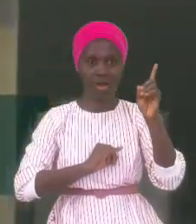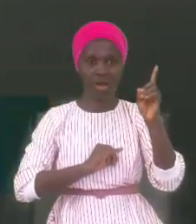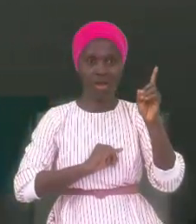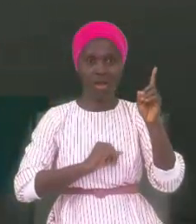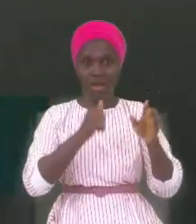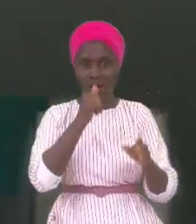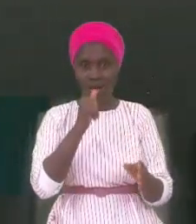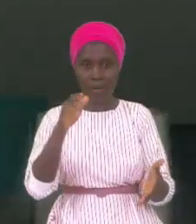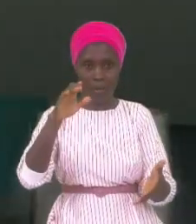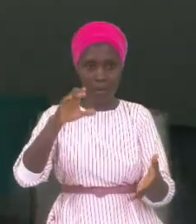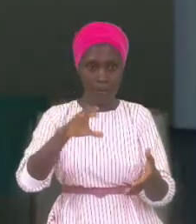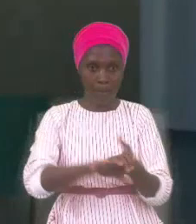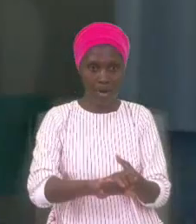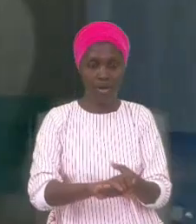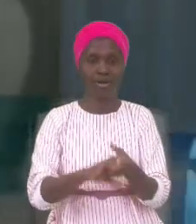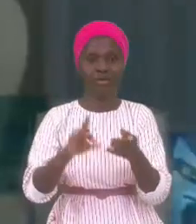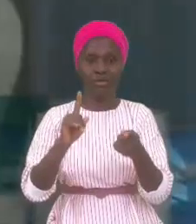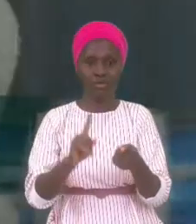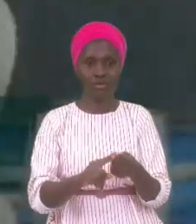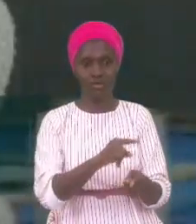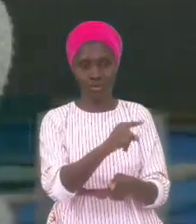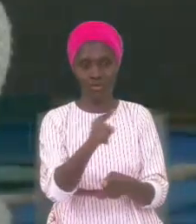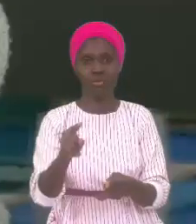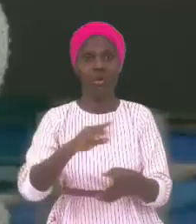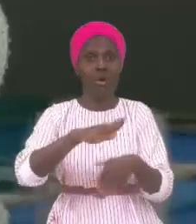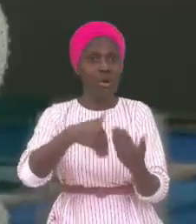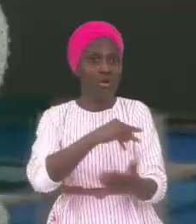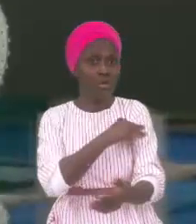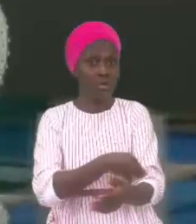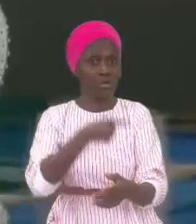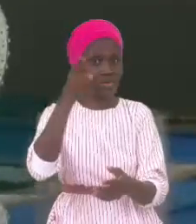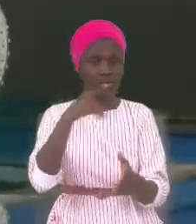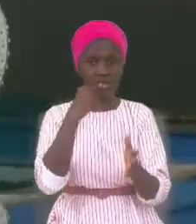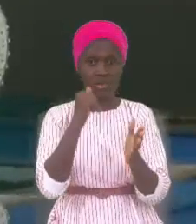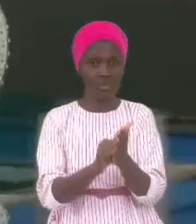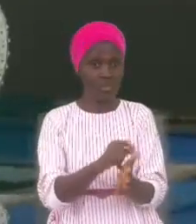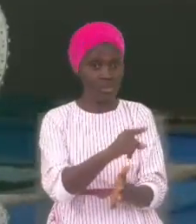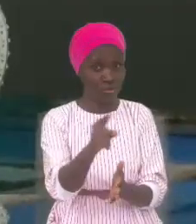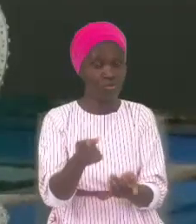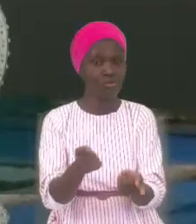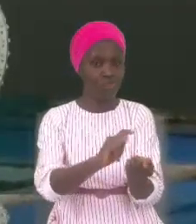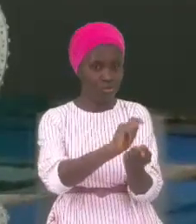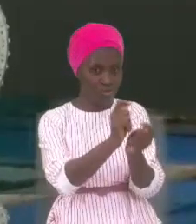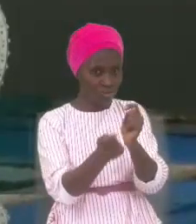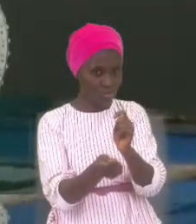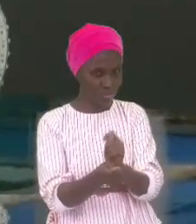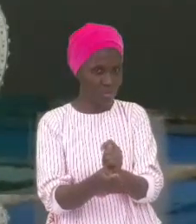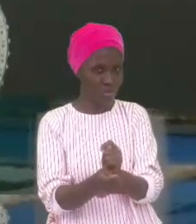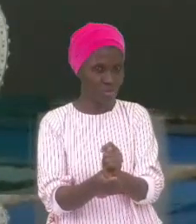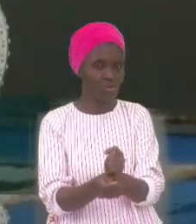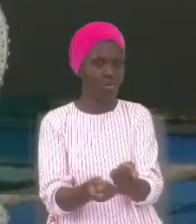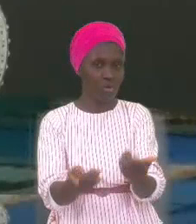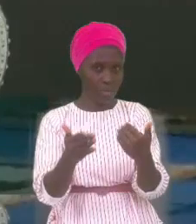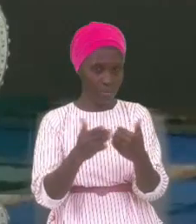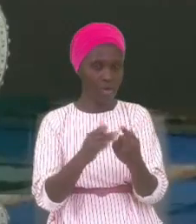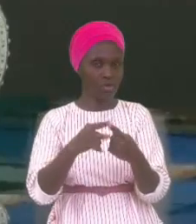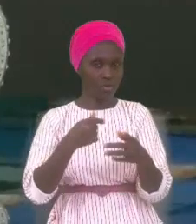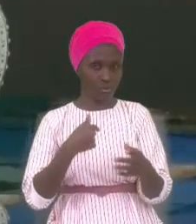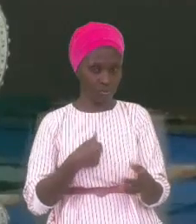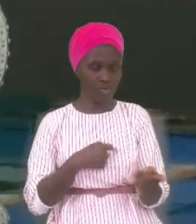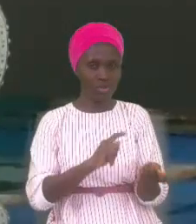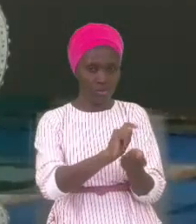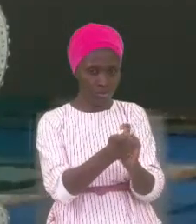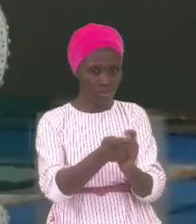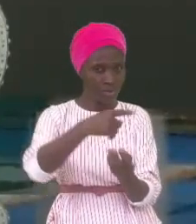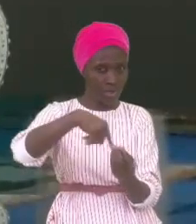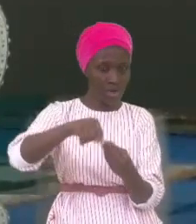you." Almighty God saying, you've turned away, you've turned your back to me, turn. turn around and look